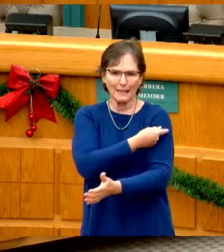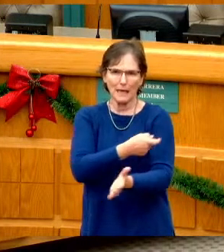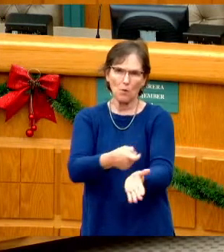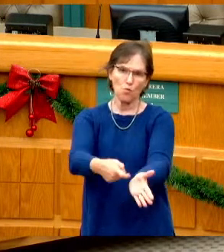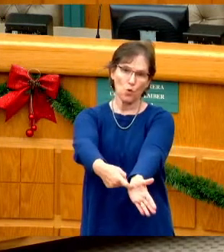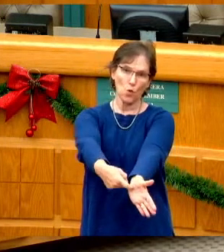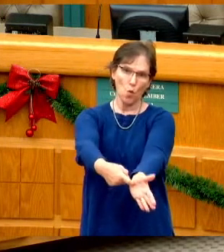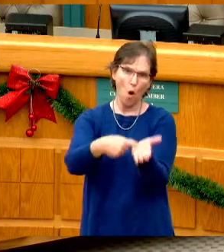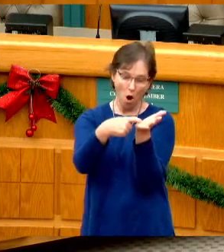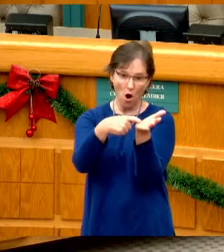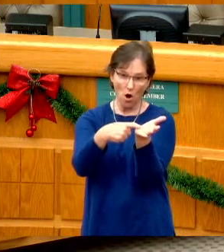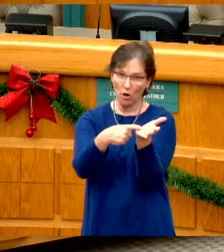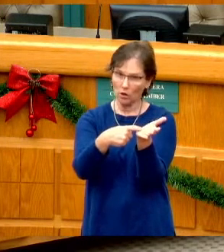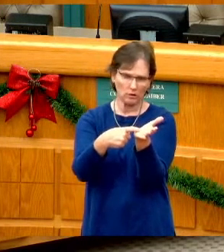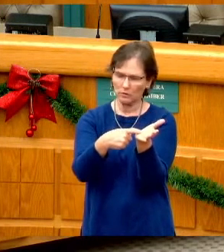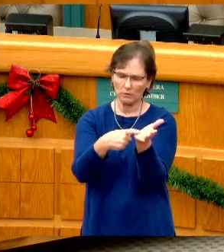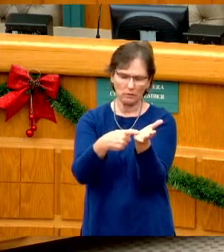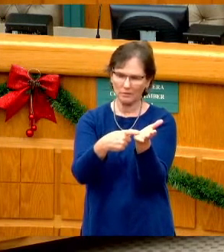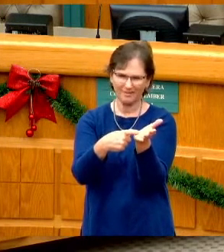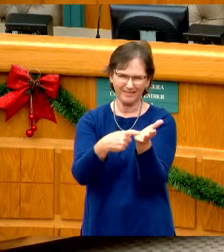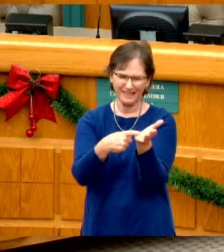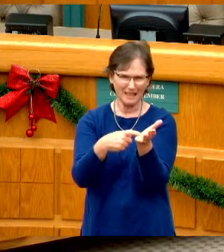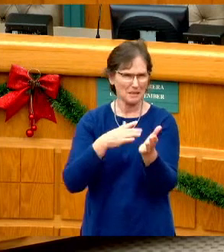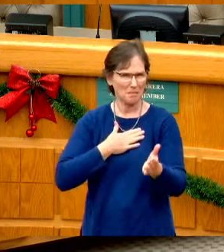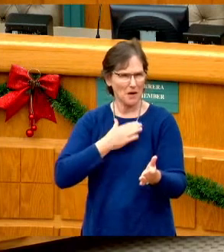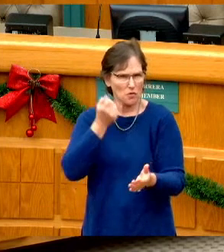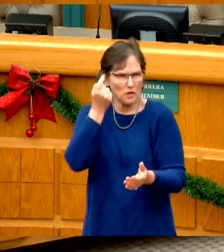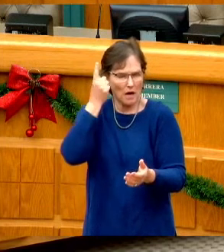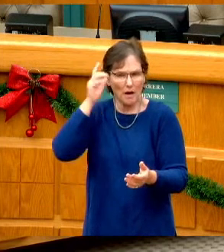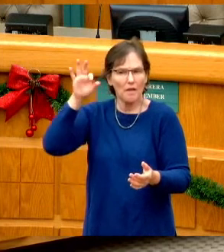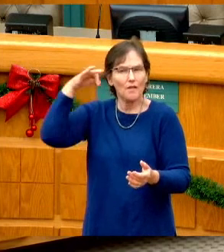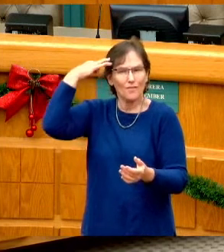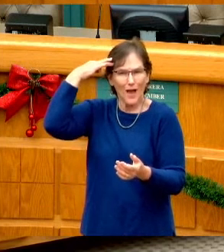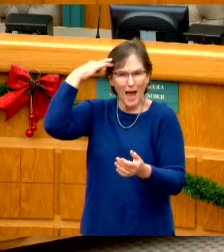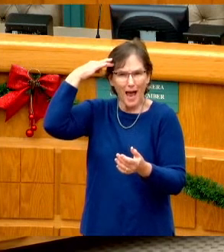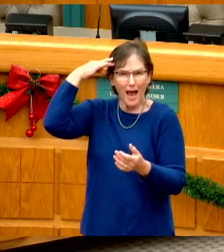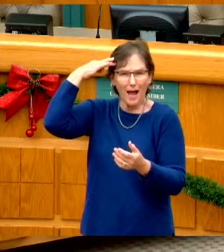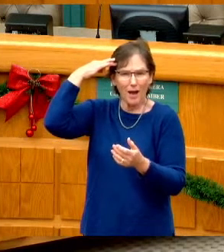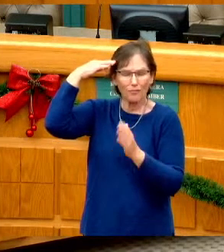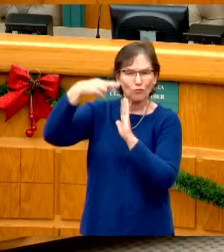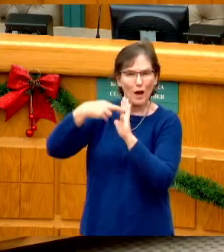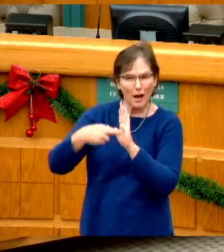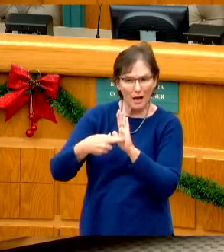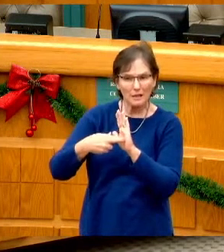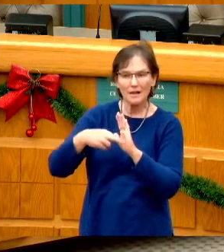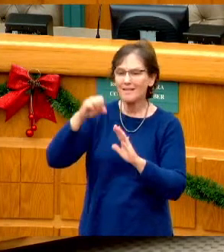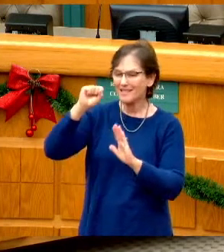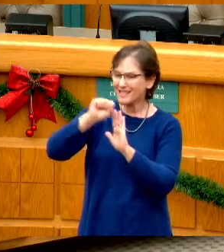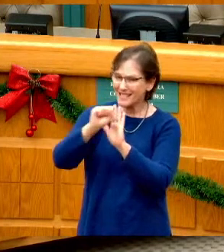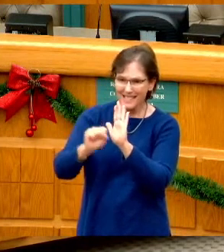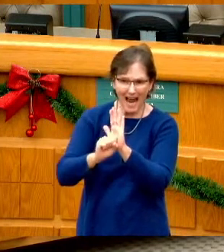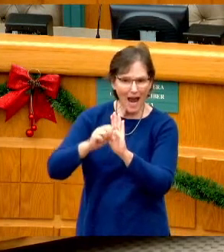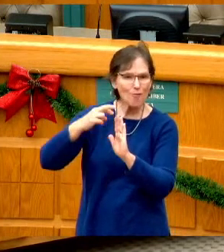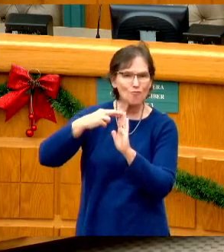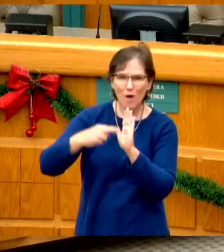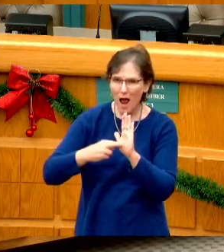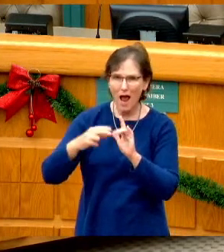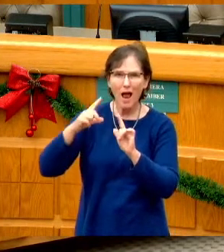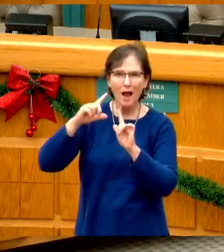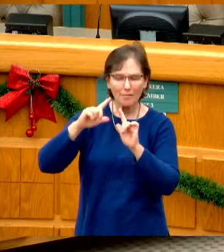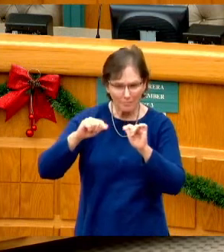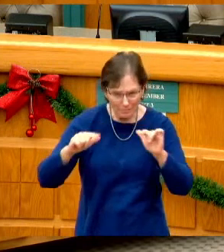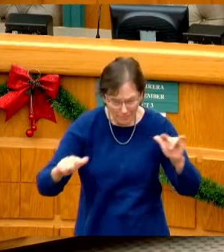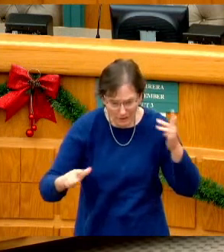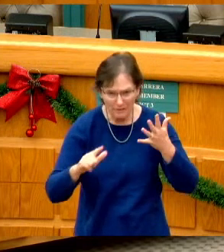not mandatory. I don't know that that's ever even come down from the federal government or the state government. It certainly hasn't even been discussed in the